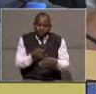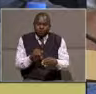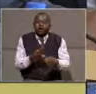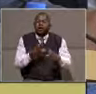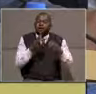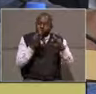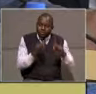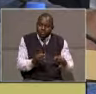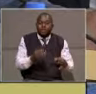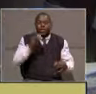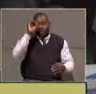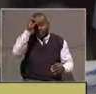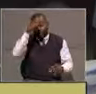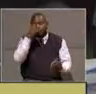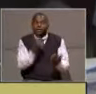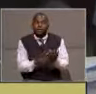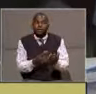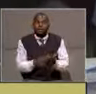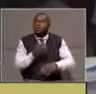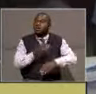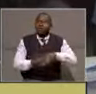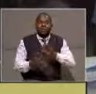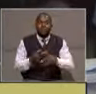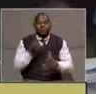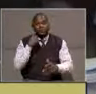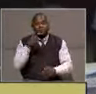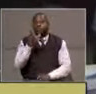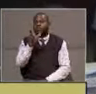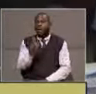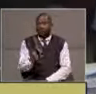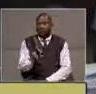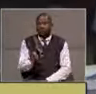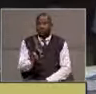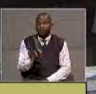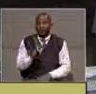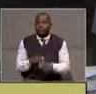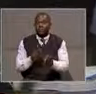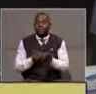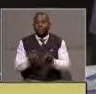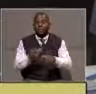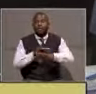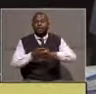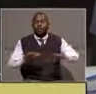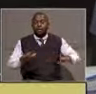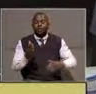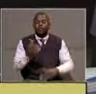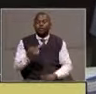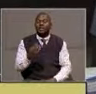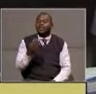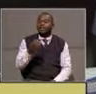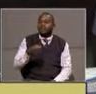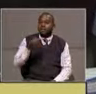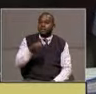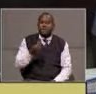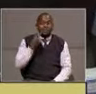owned as agents in Uganda. I never saw anybody when I bought the land. For more than 30 years, I never